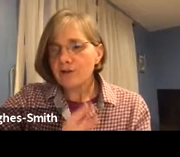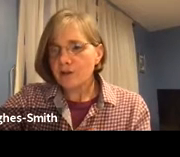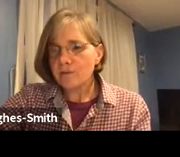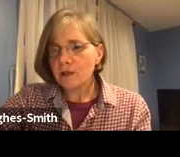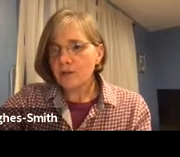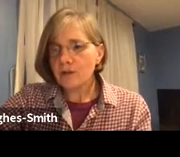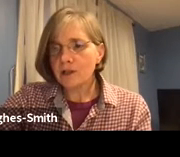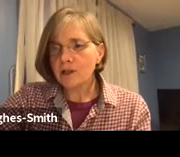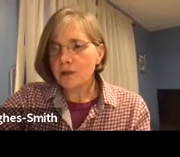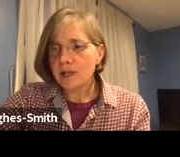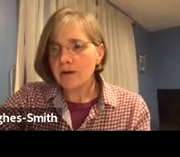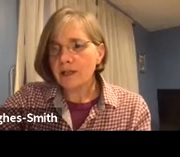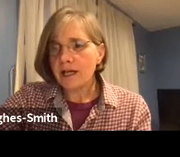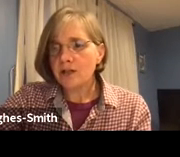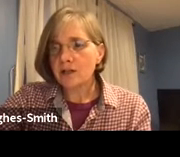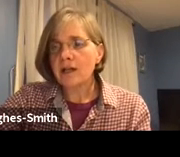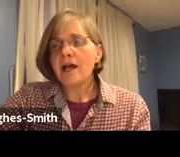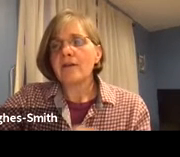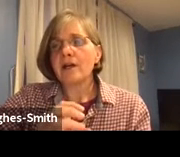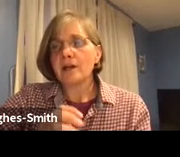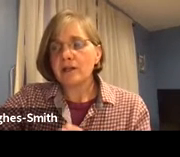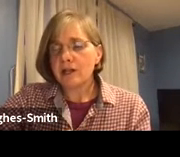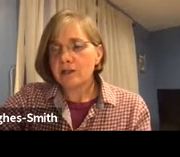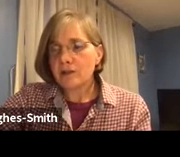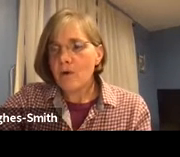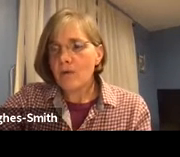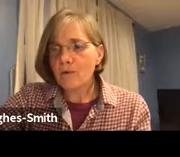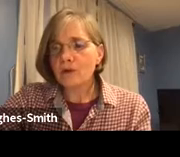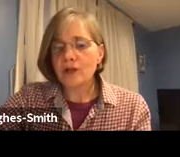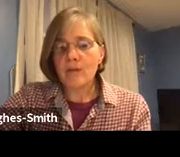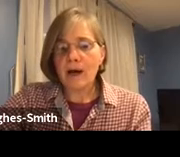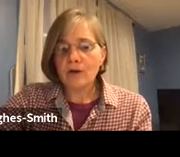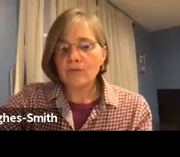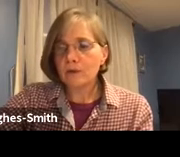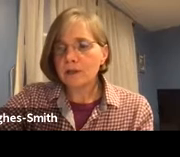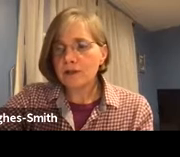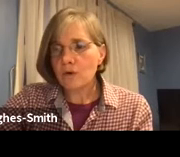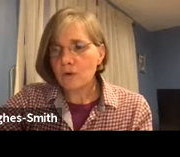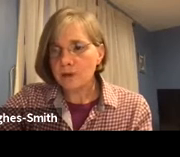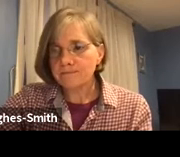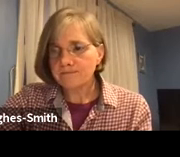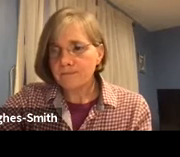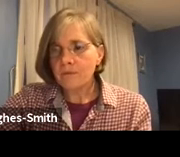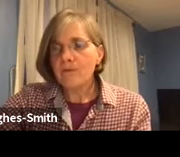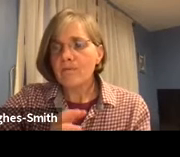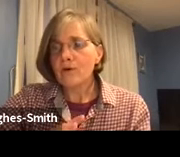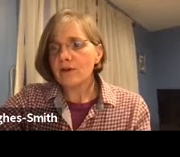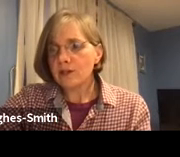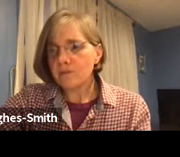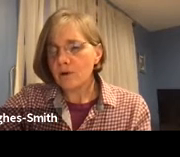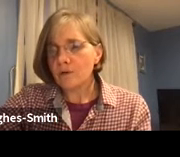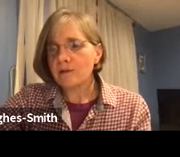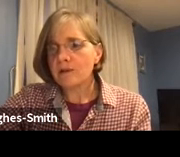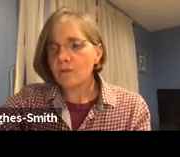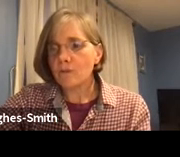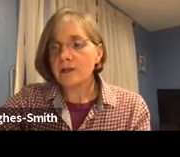The first being community choice aggregation, and then a small portion about community solar. Both of